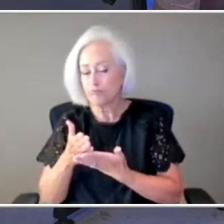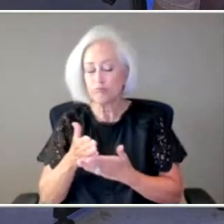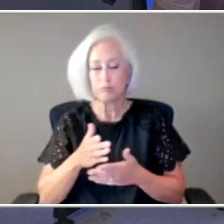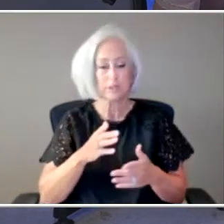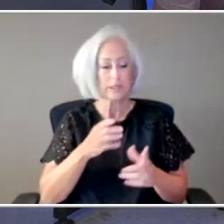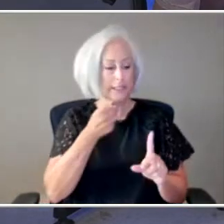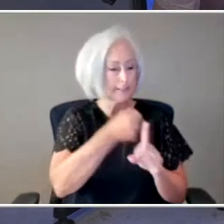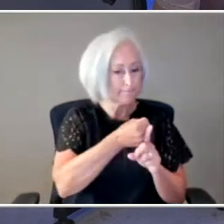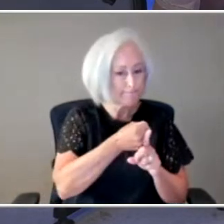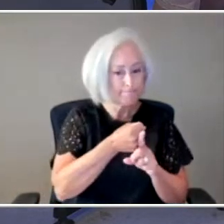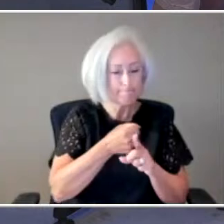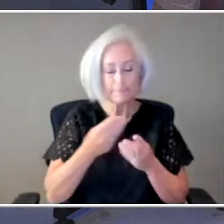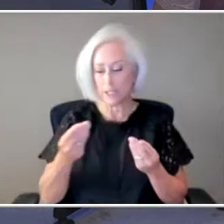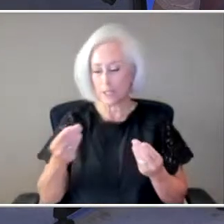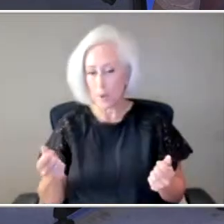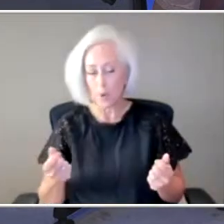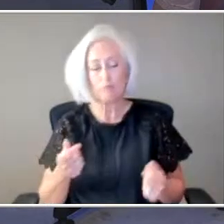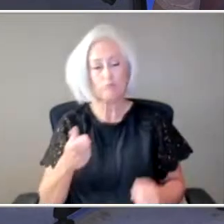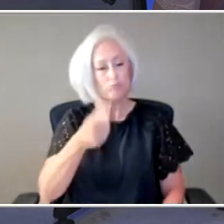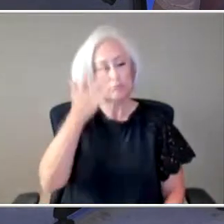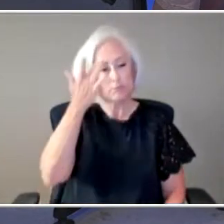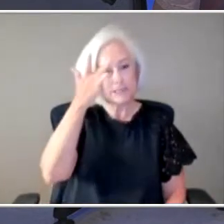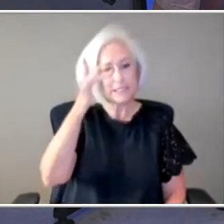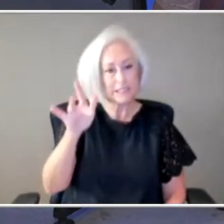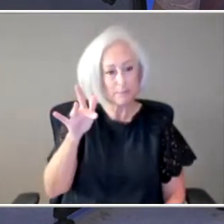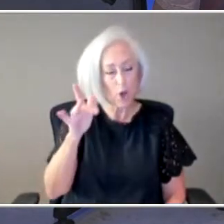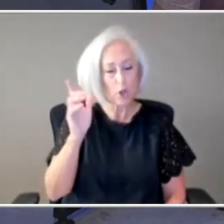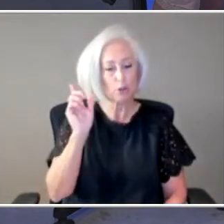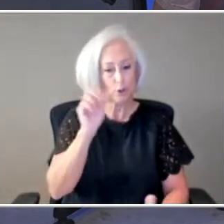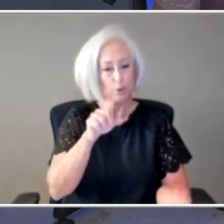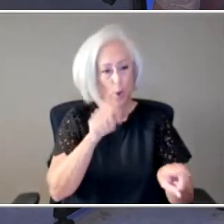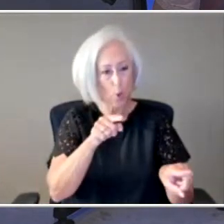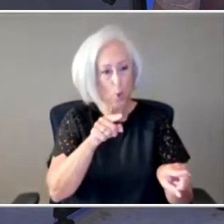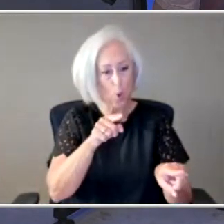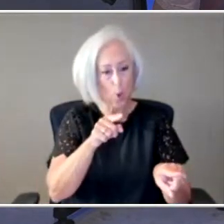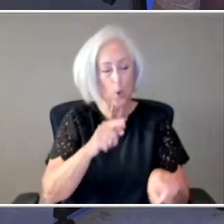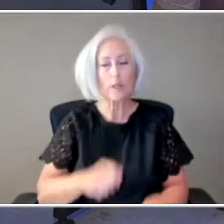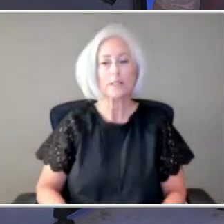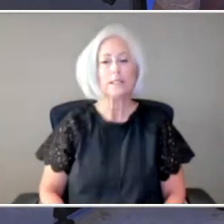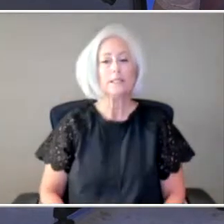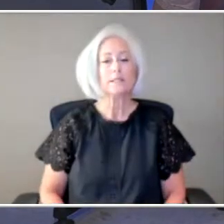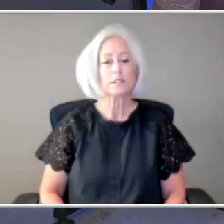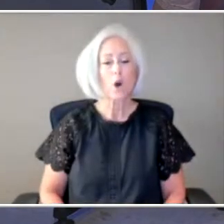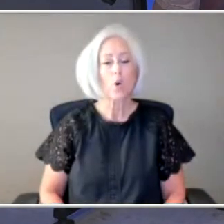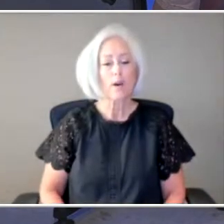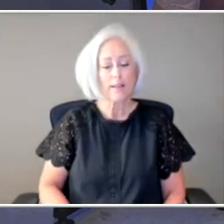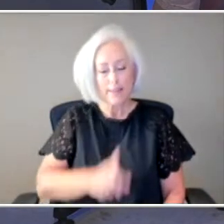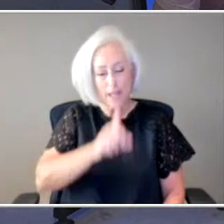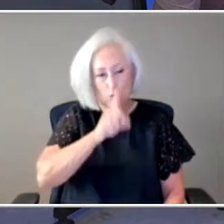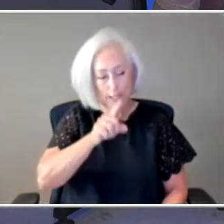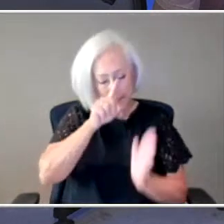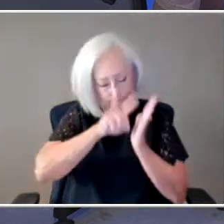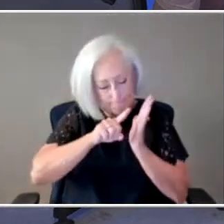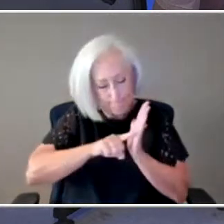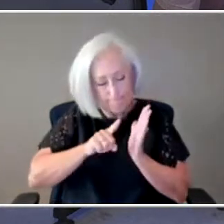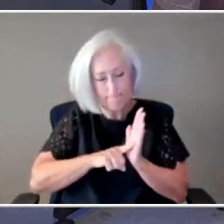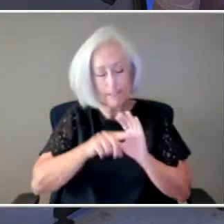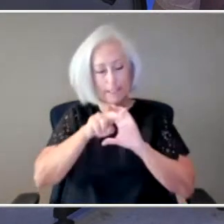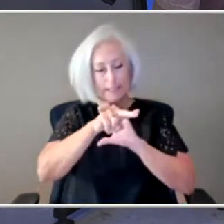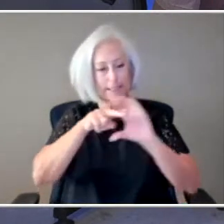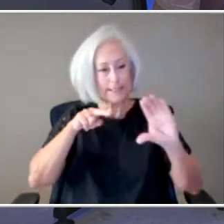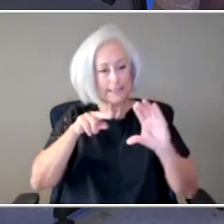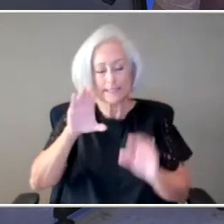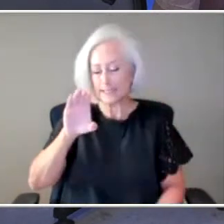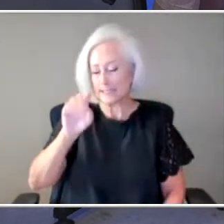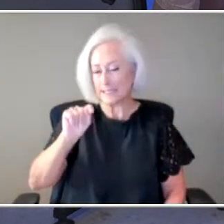So very smart. You were getting a good thorough look over because they did a CT scan, a colonoscopy. What did they